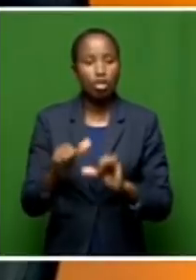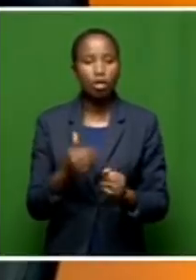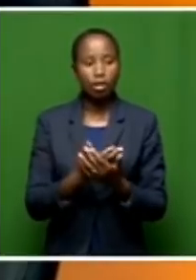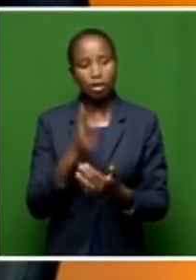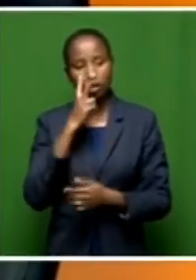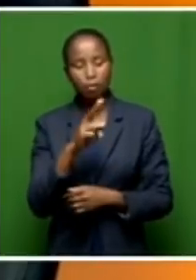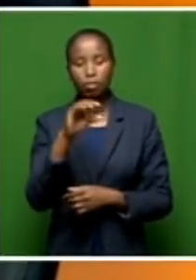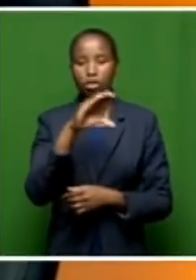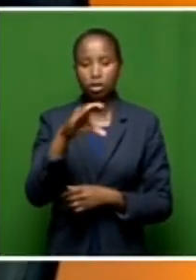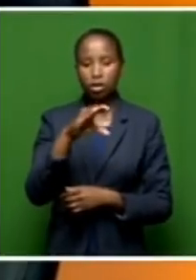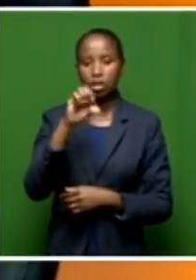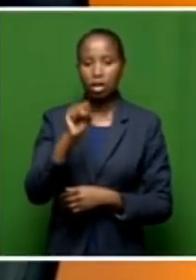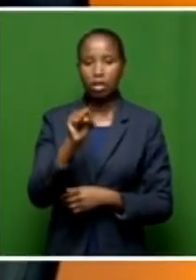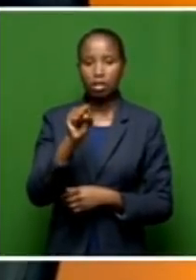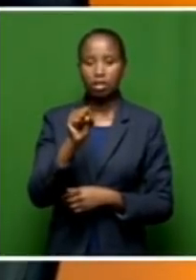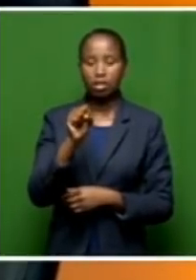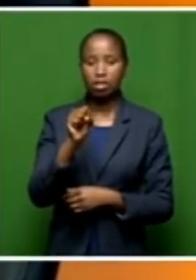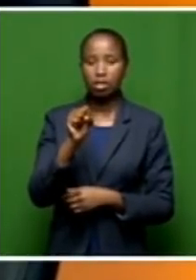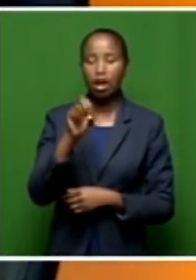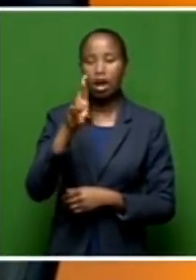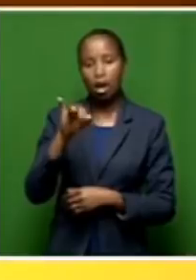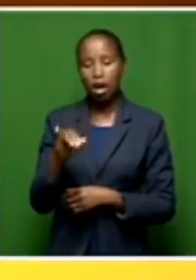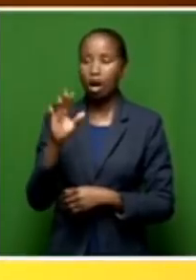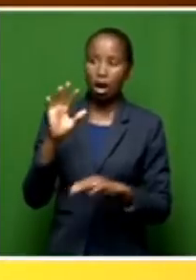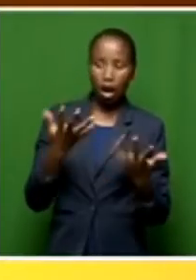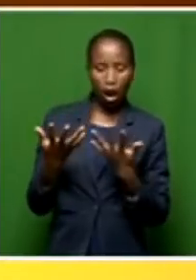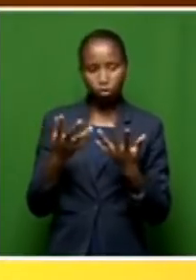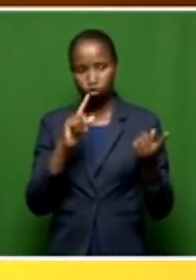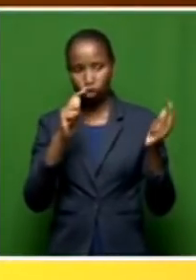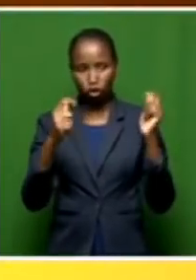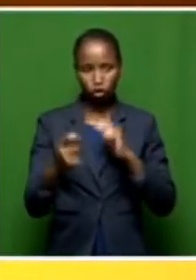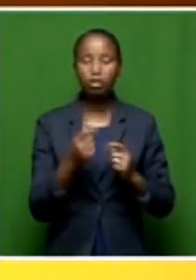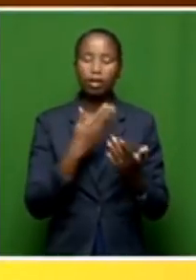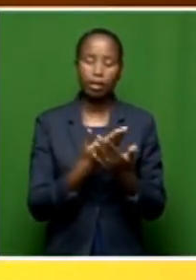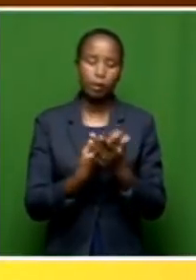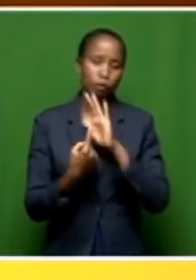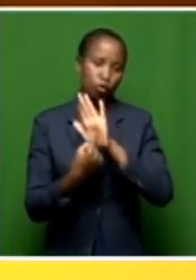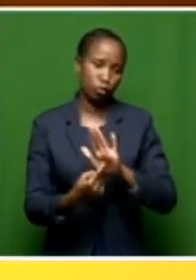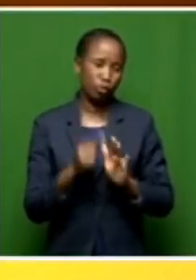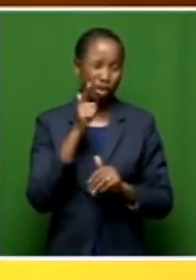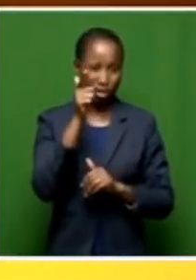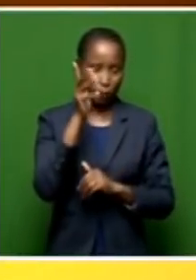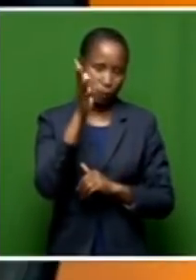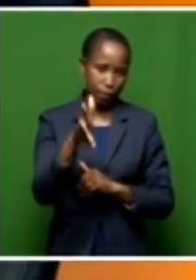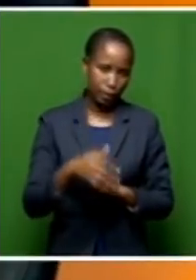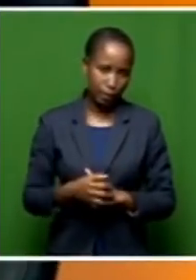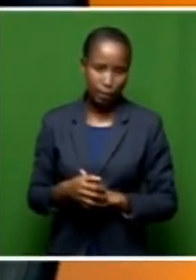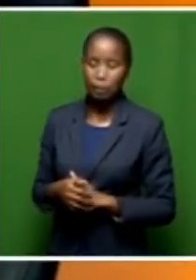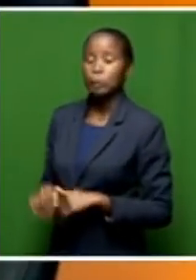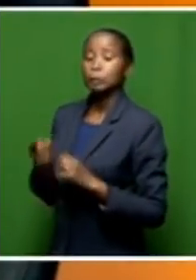projections are actually changing. Yeah. So you'll see that later. So at this preliminary stage, at 5.4%